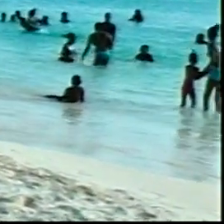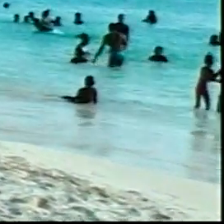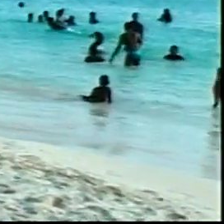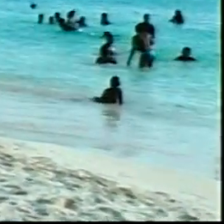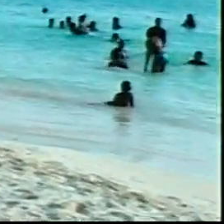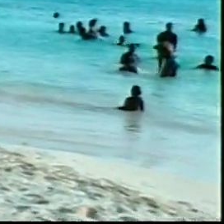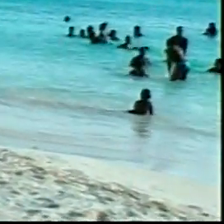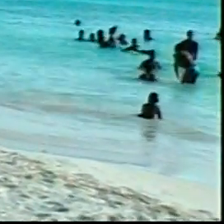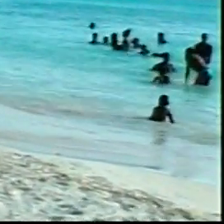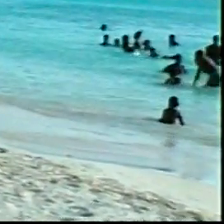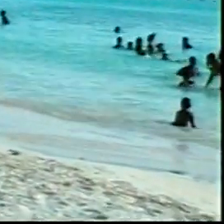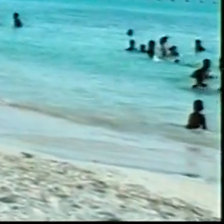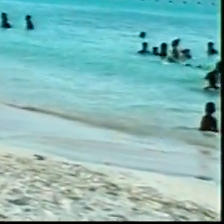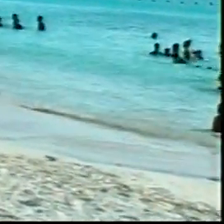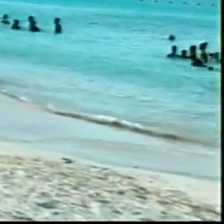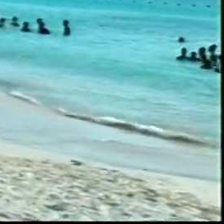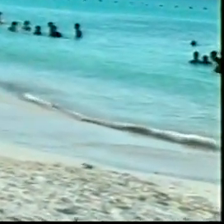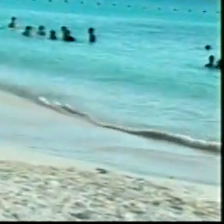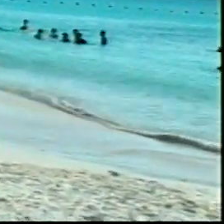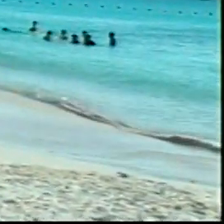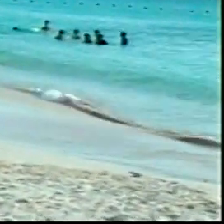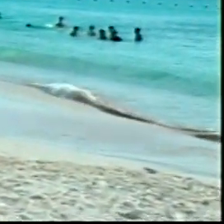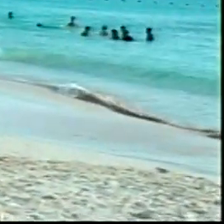the Tourism Development Act.